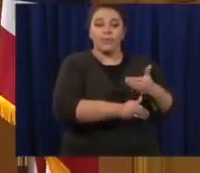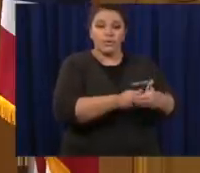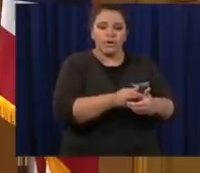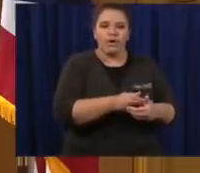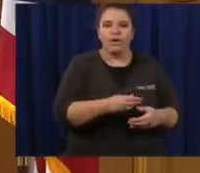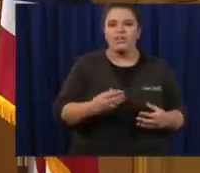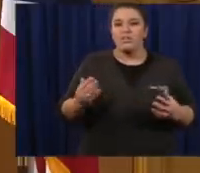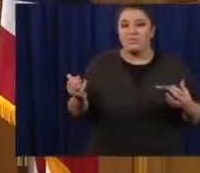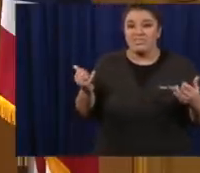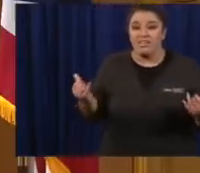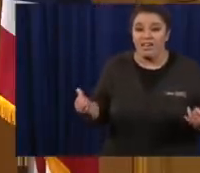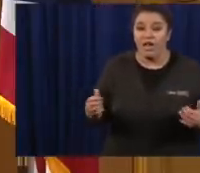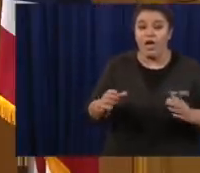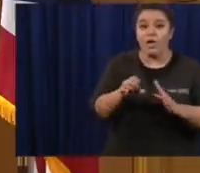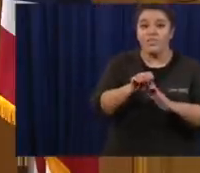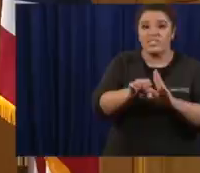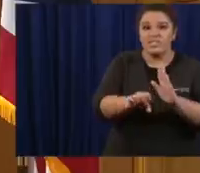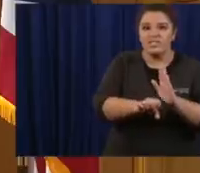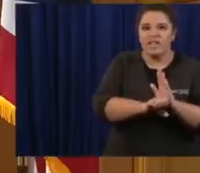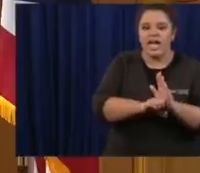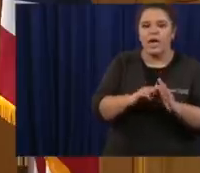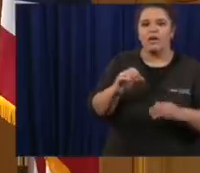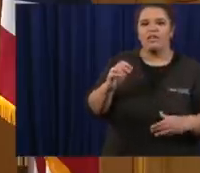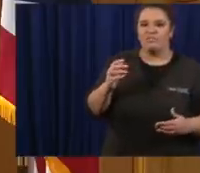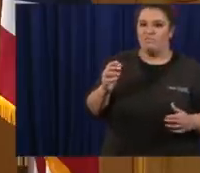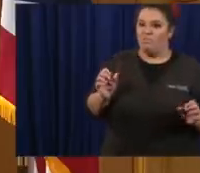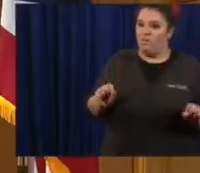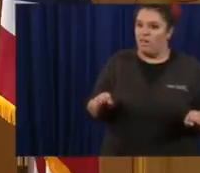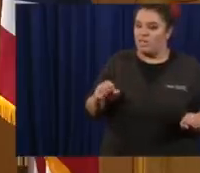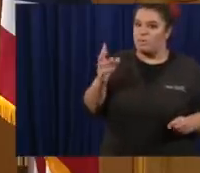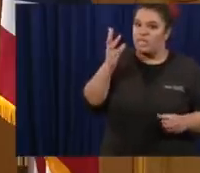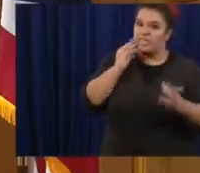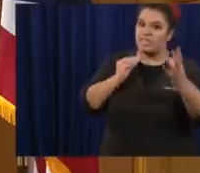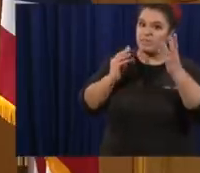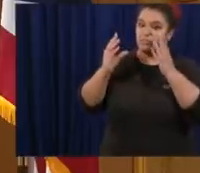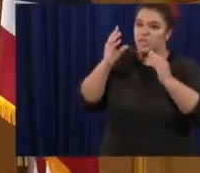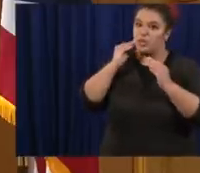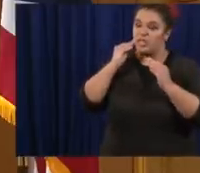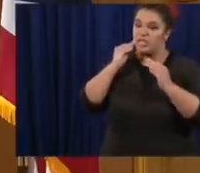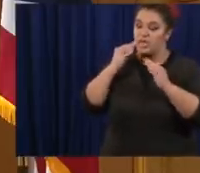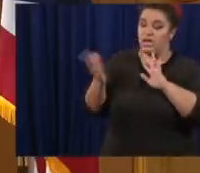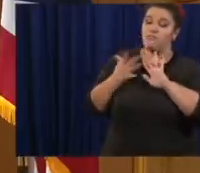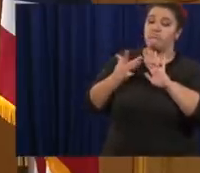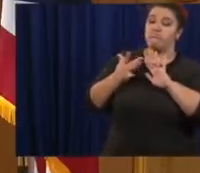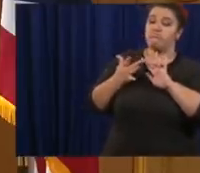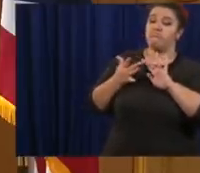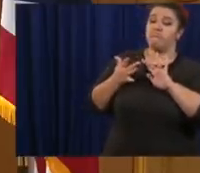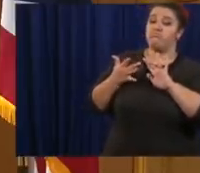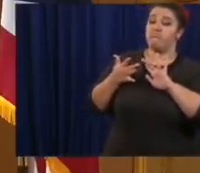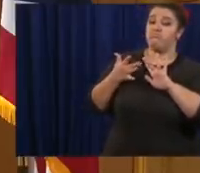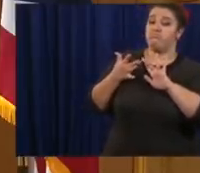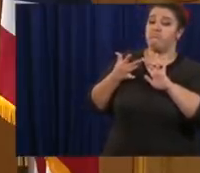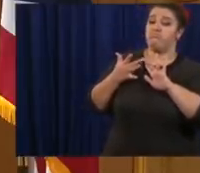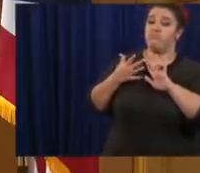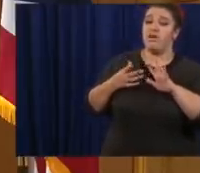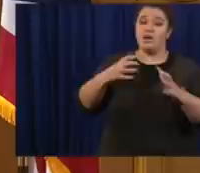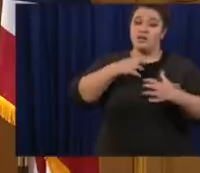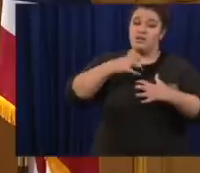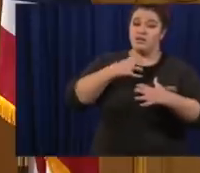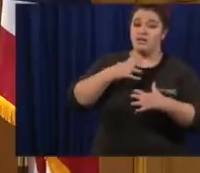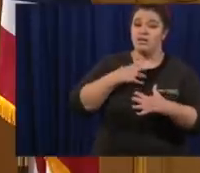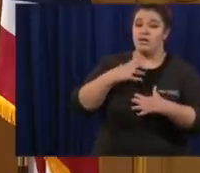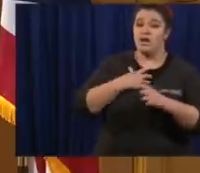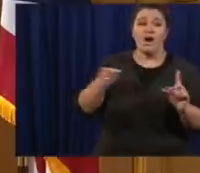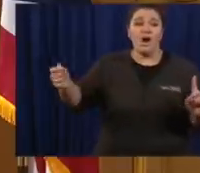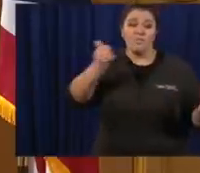go into more educating the owners of the restaurants, or more into enforcing something that's